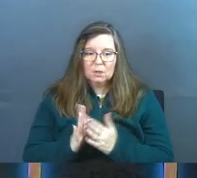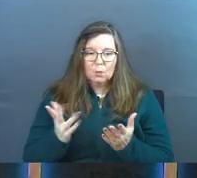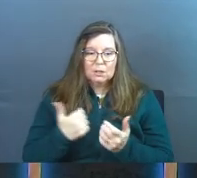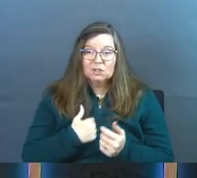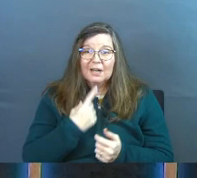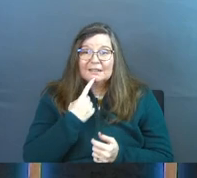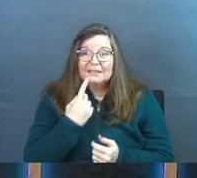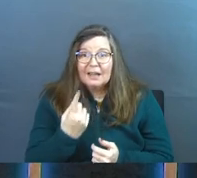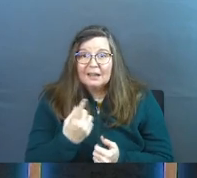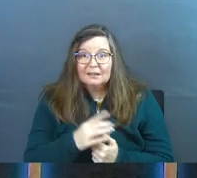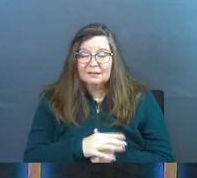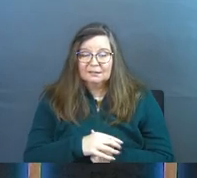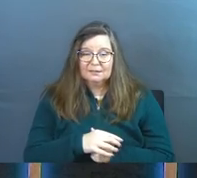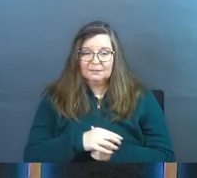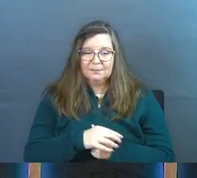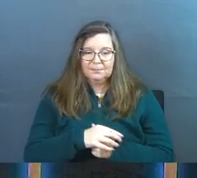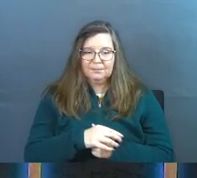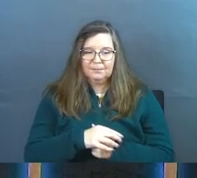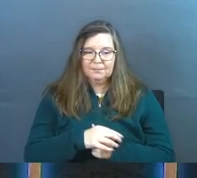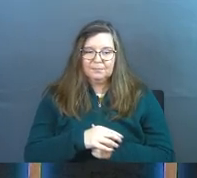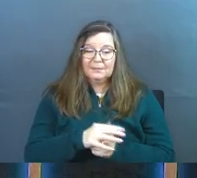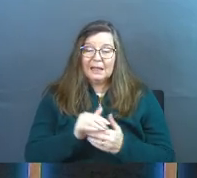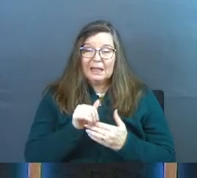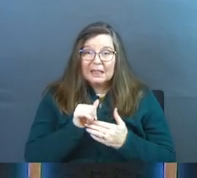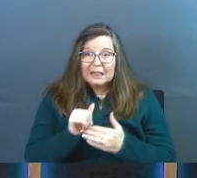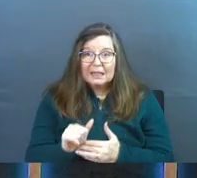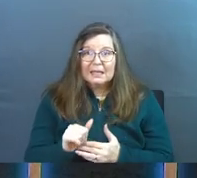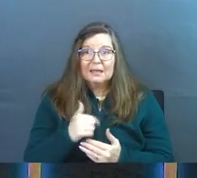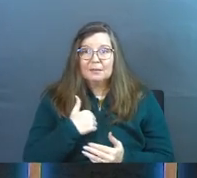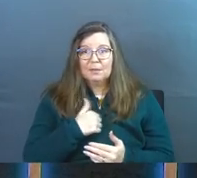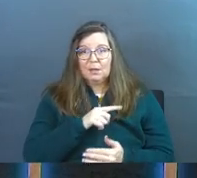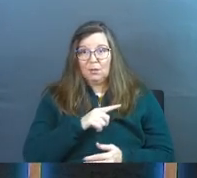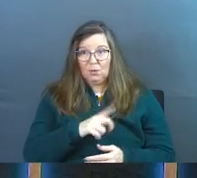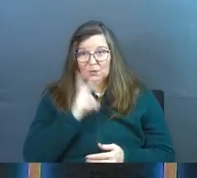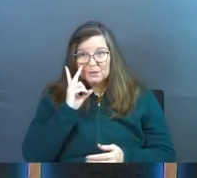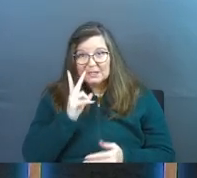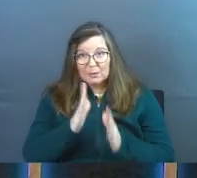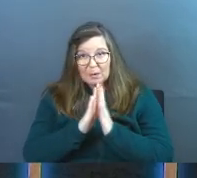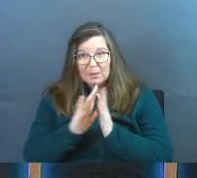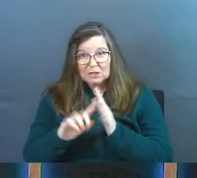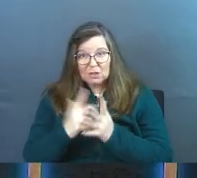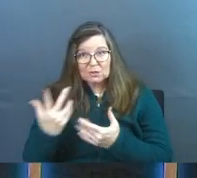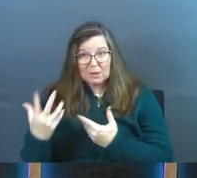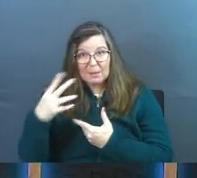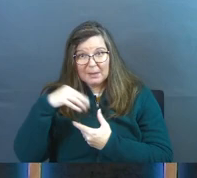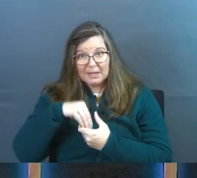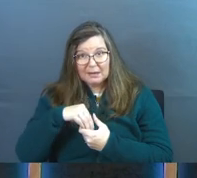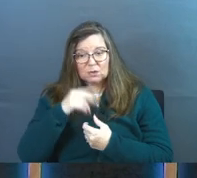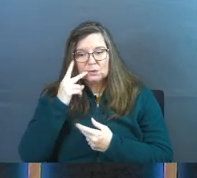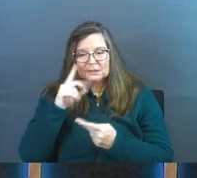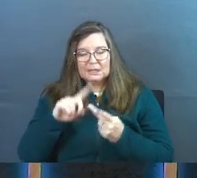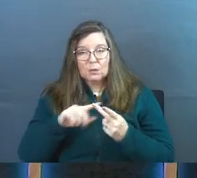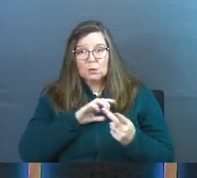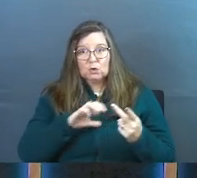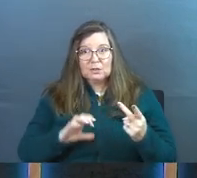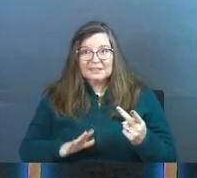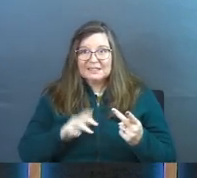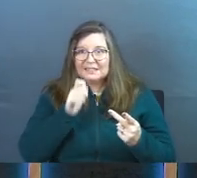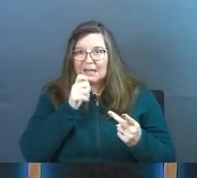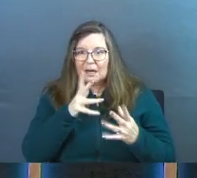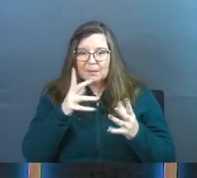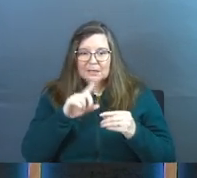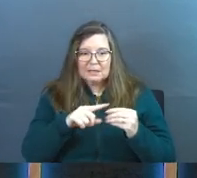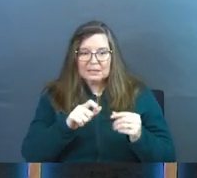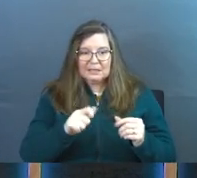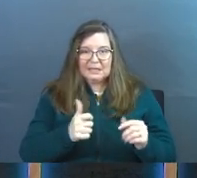Jesus, what should I say? Lead me, Lord. Do you see where prayer starts to come in? Do you see where Christianity isn't so